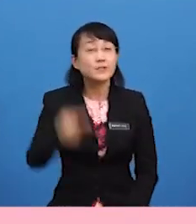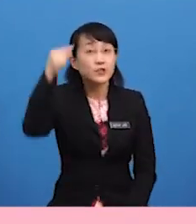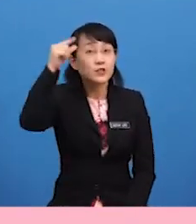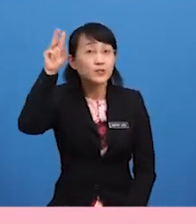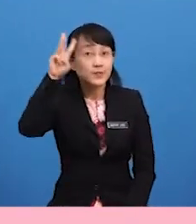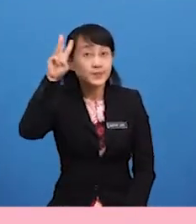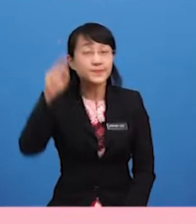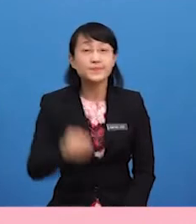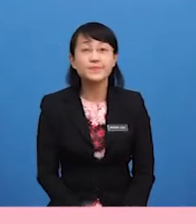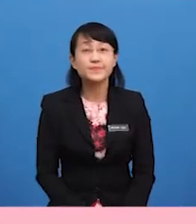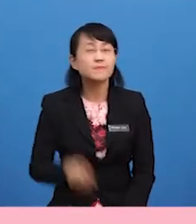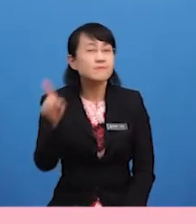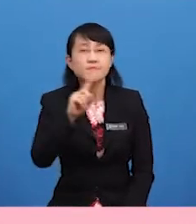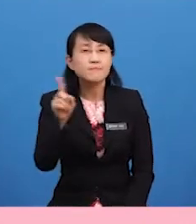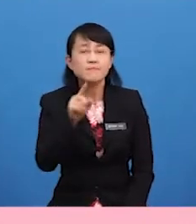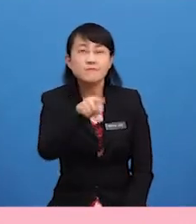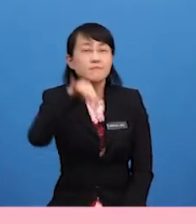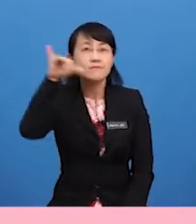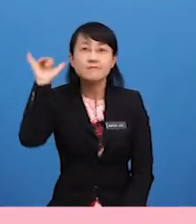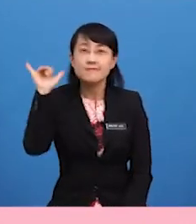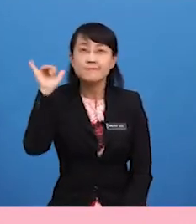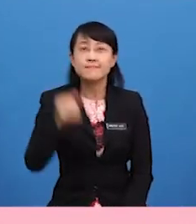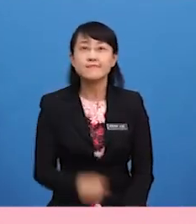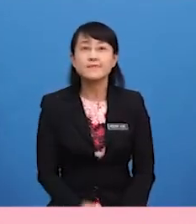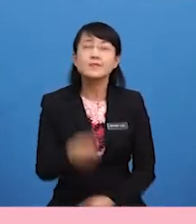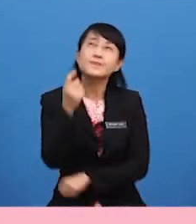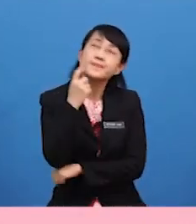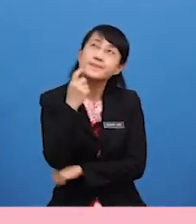Grandwiz, where were you yesterday?